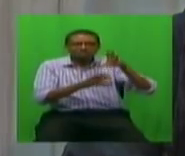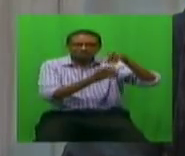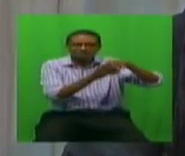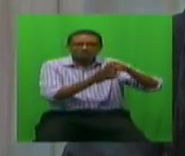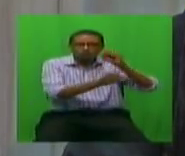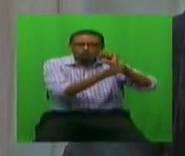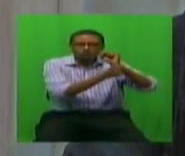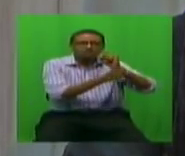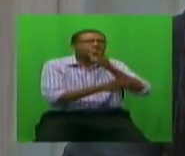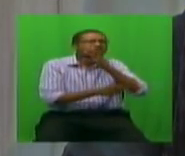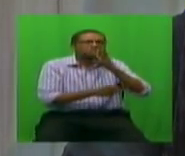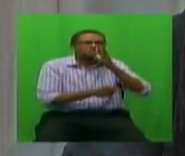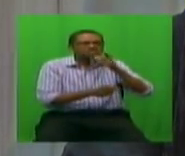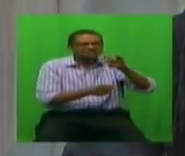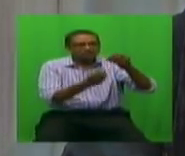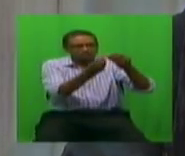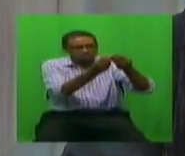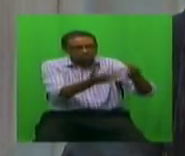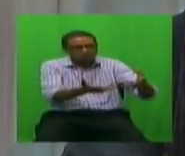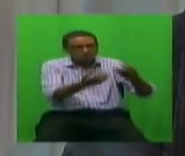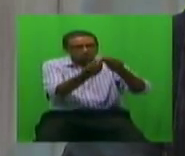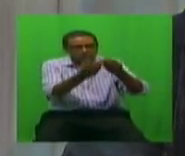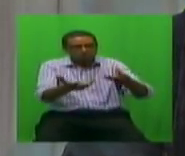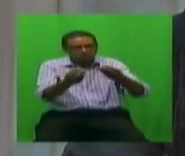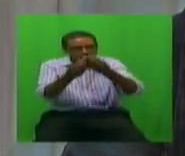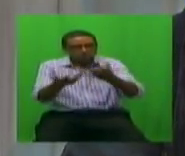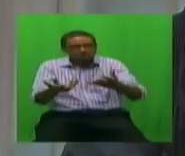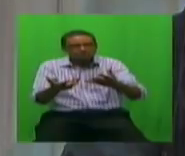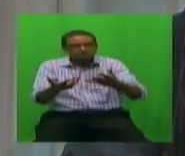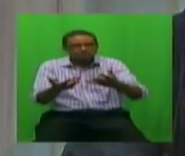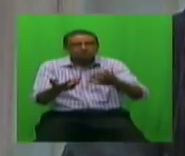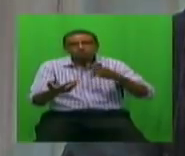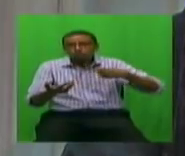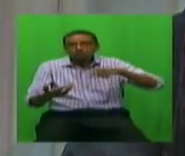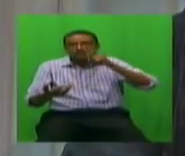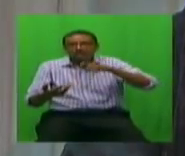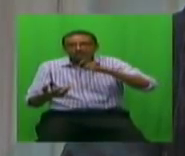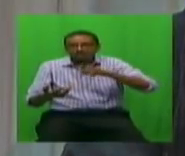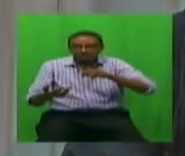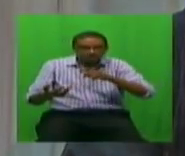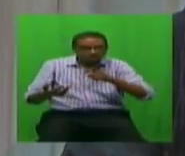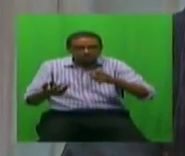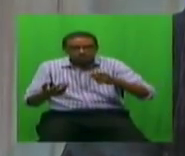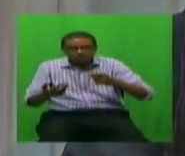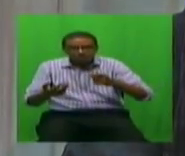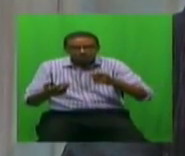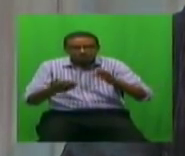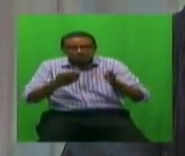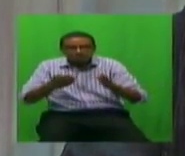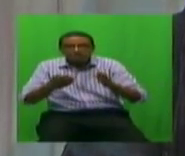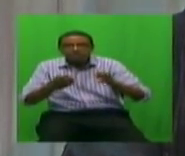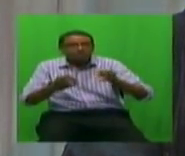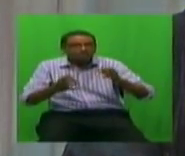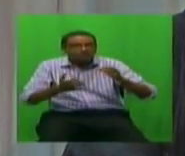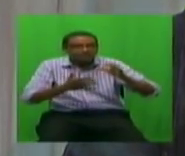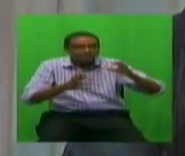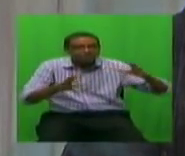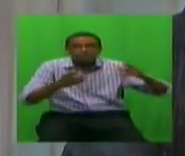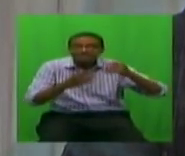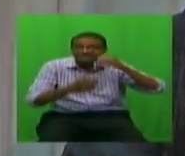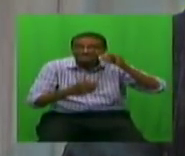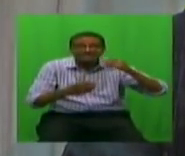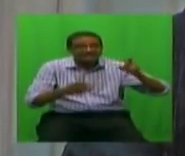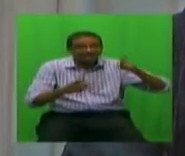we had to put things in place yesterday to retrieve and rescue live animals, but also identify